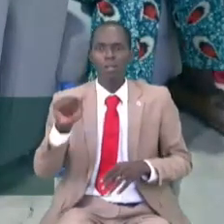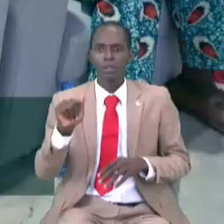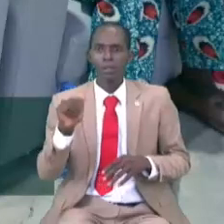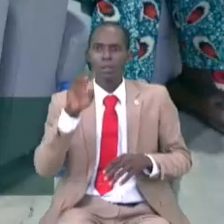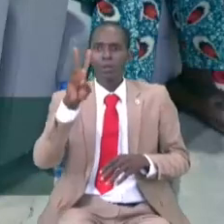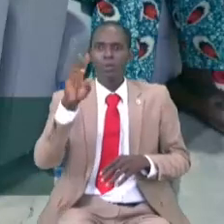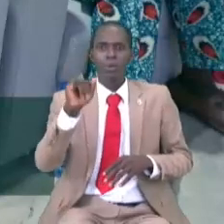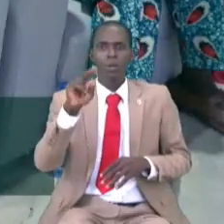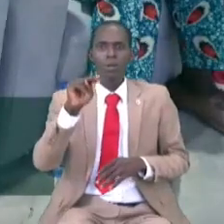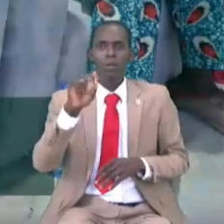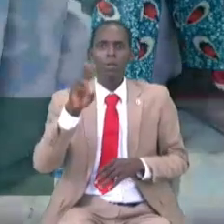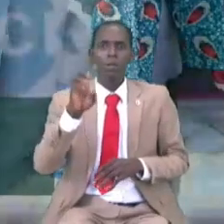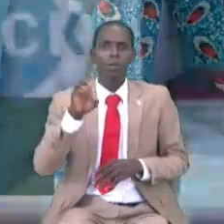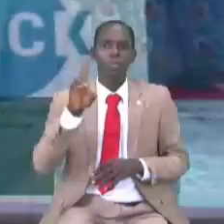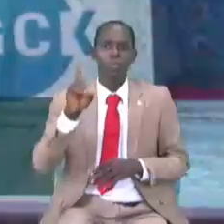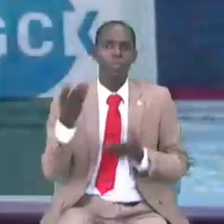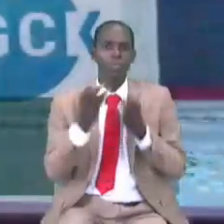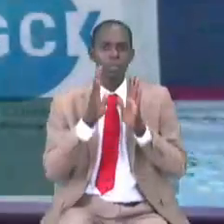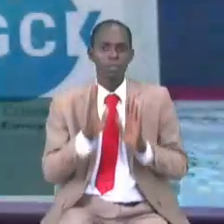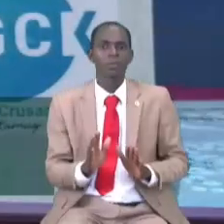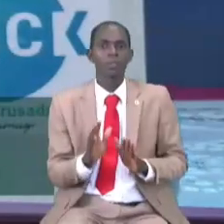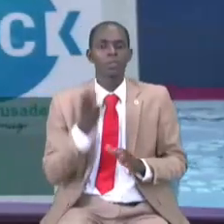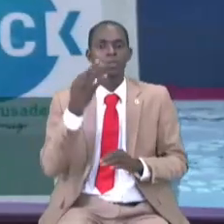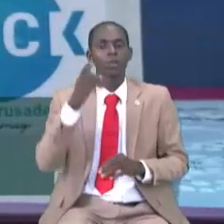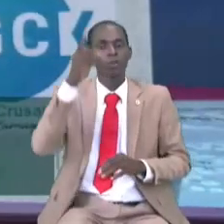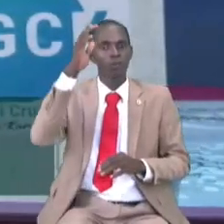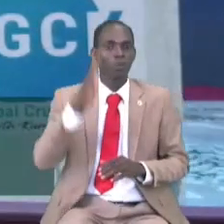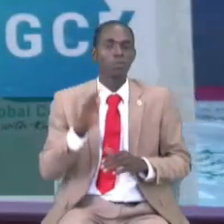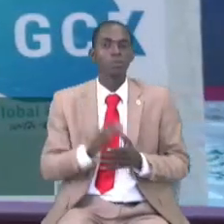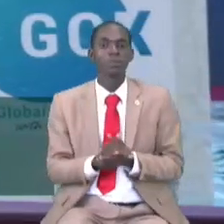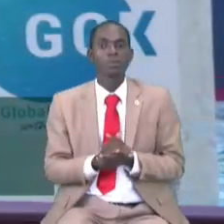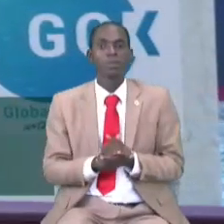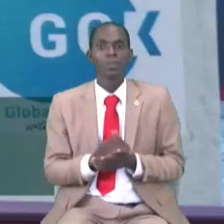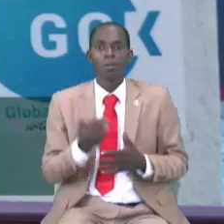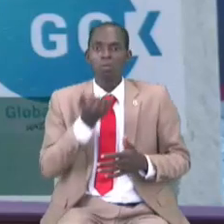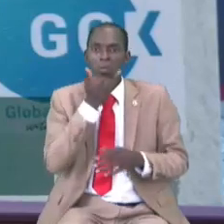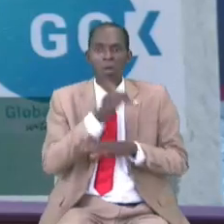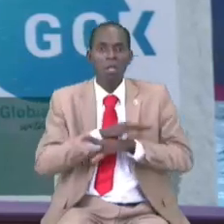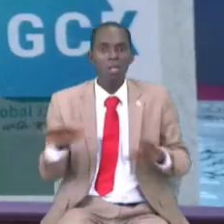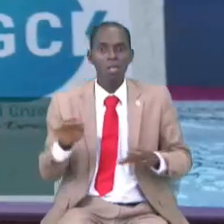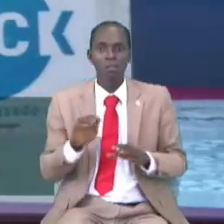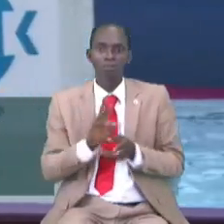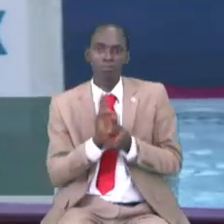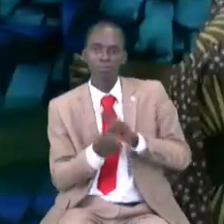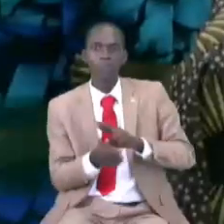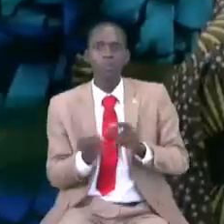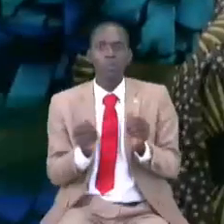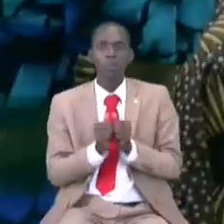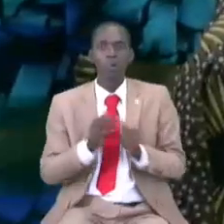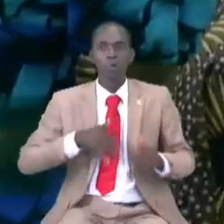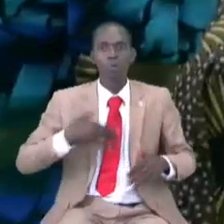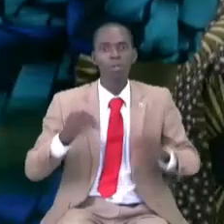with willing submission to God. Number three, fruitful pardon through the